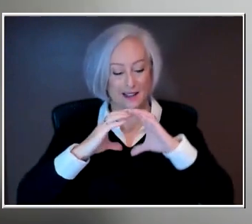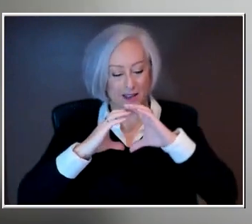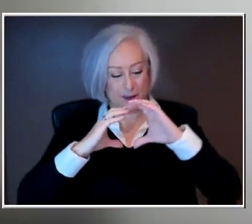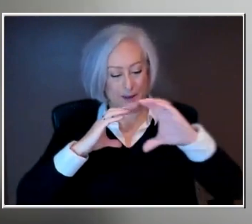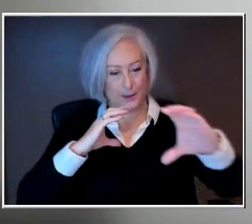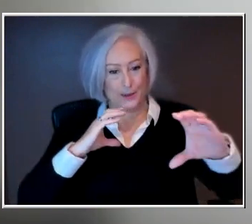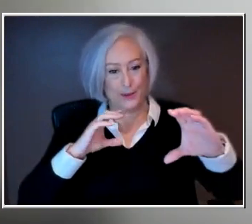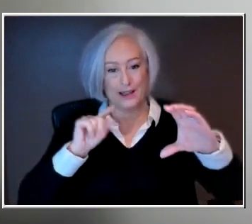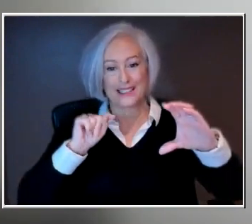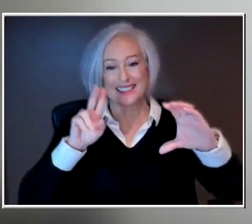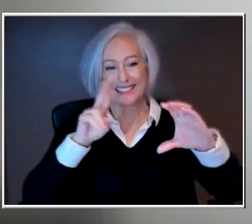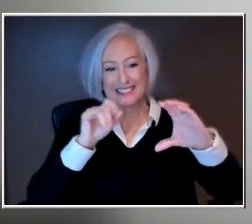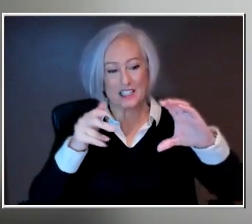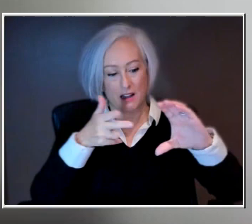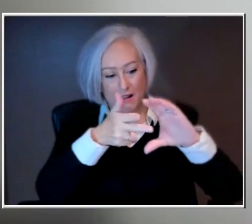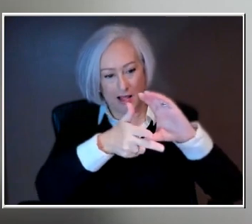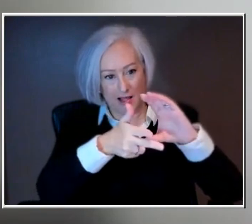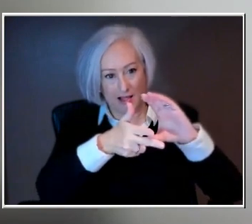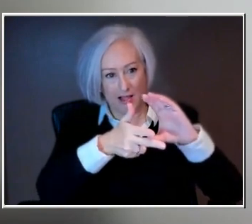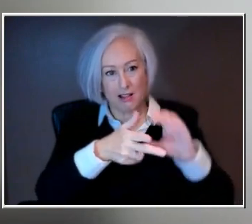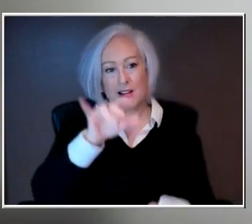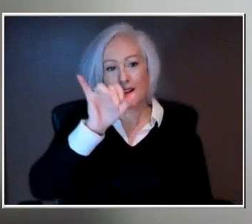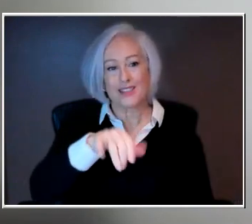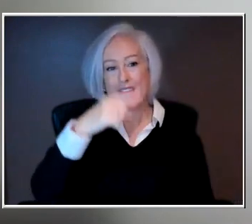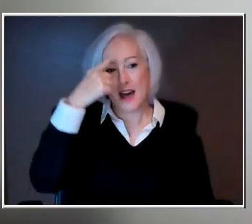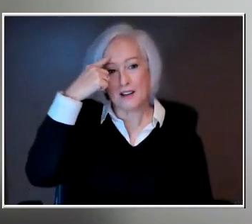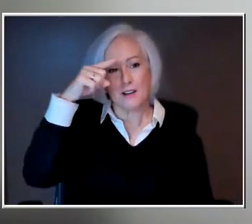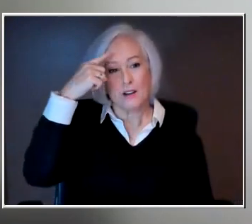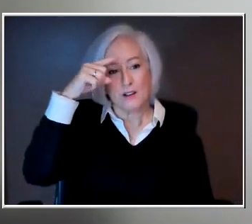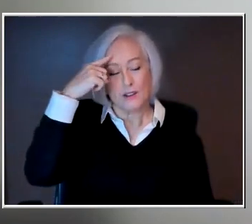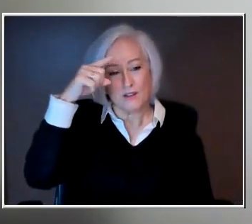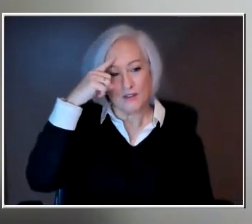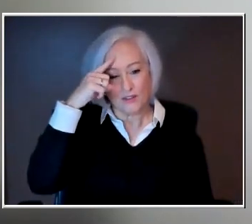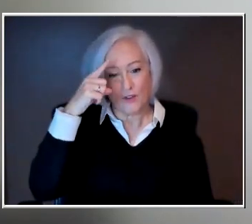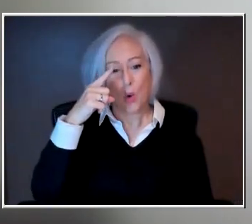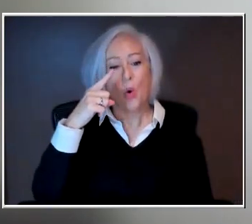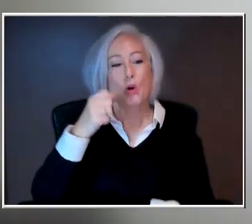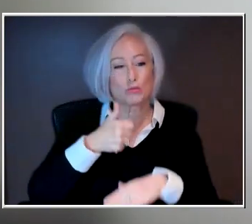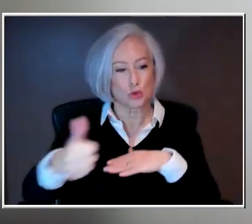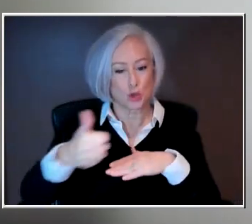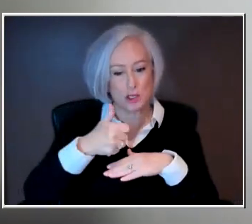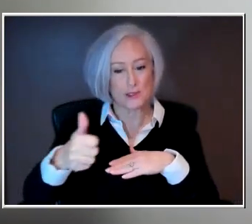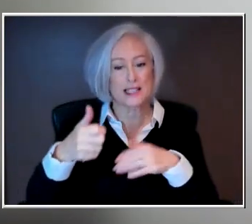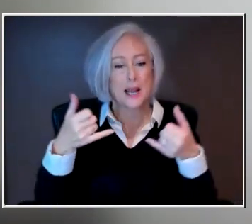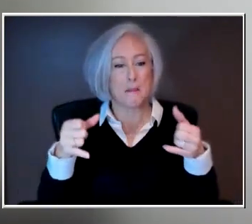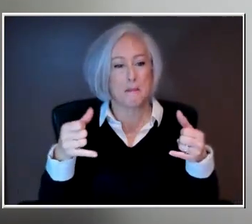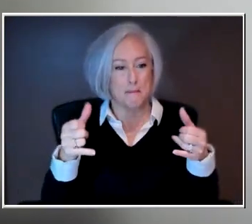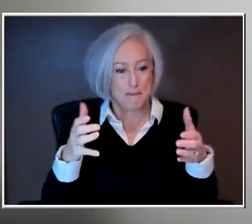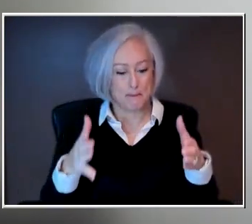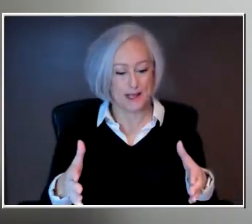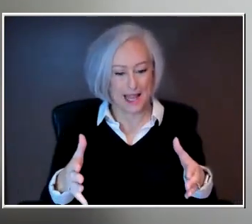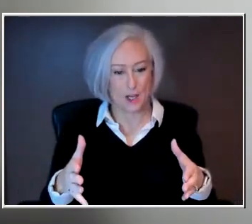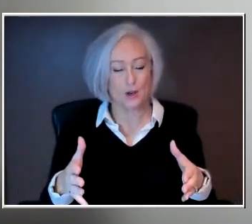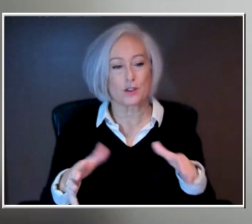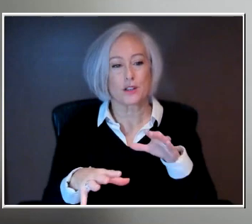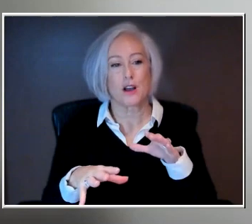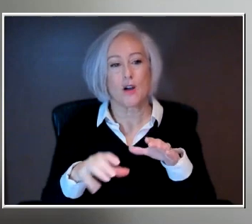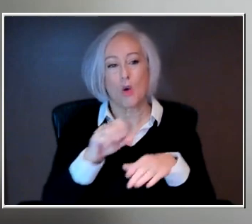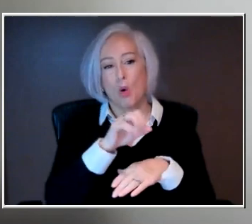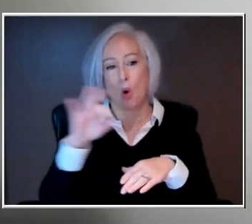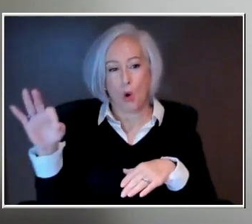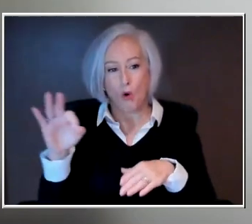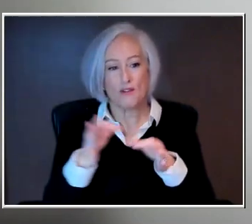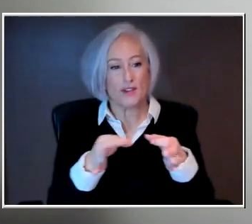which is mainly to transport players off the field that need to go to the